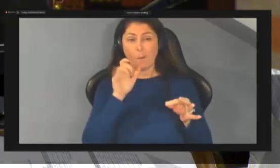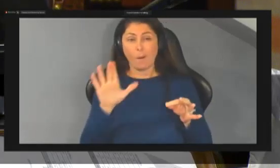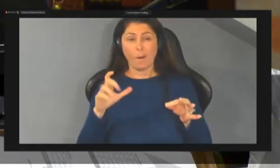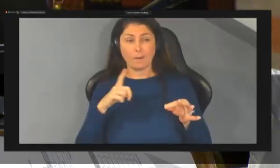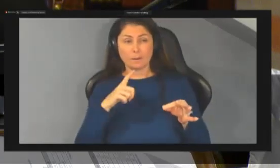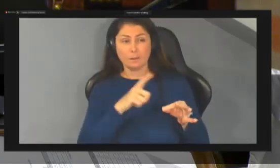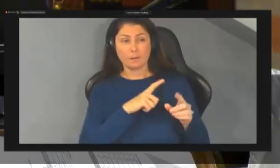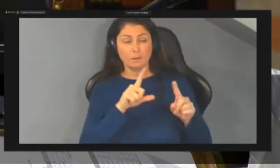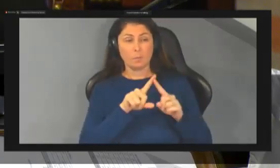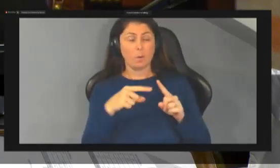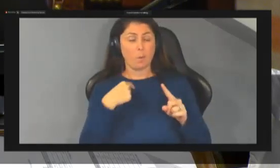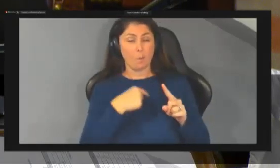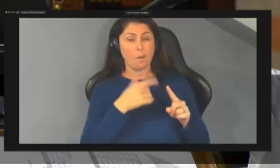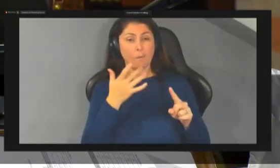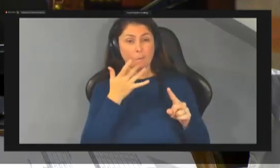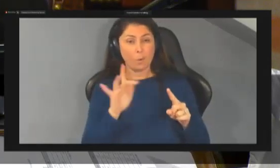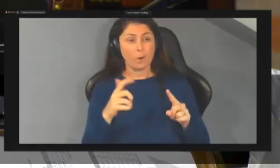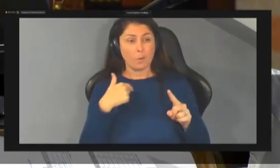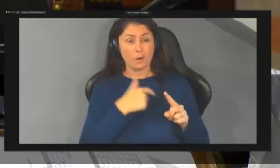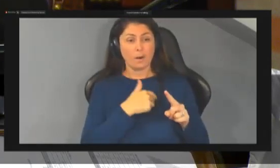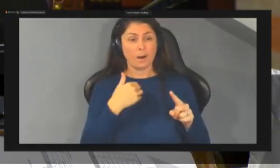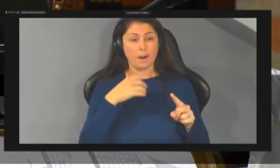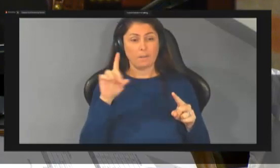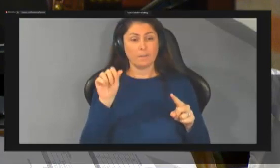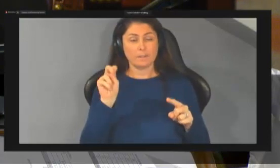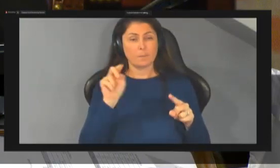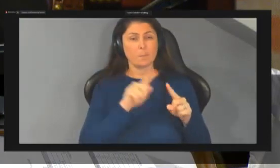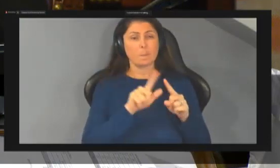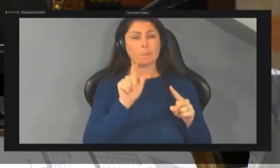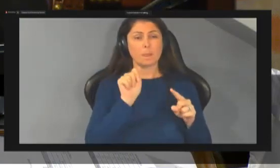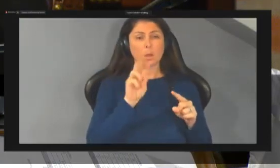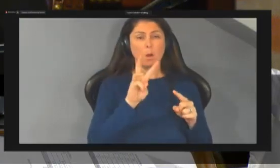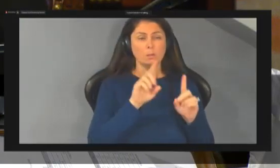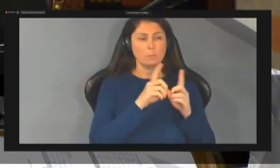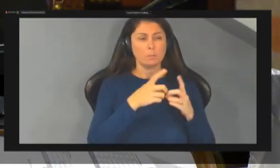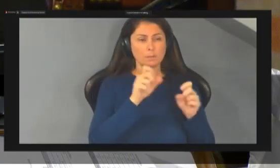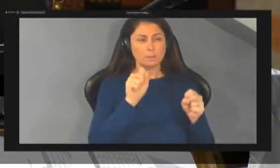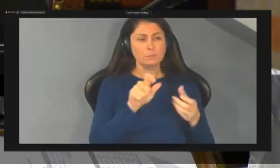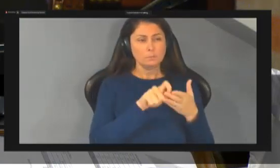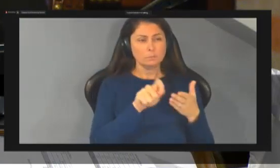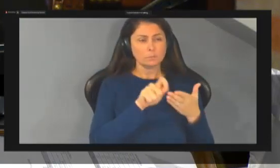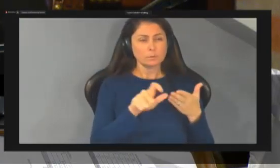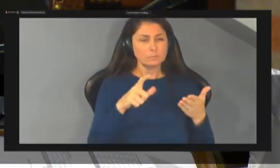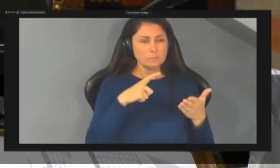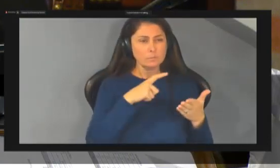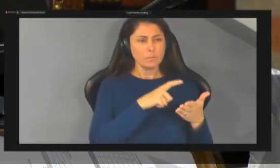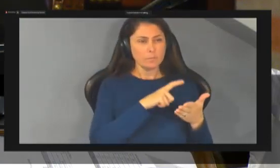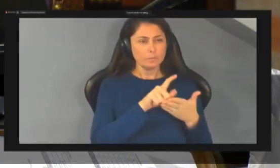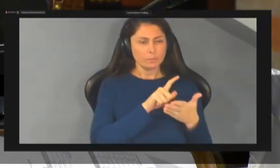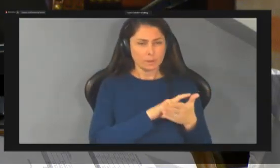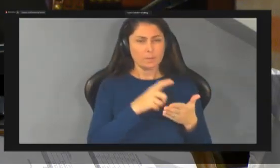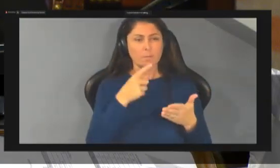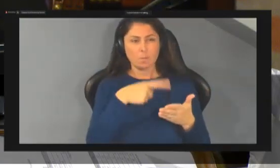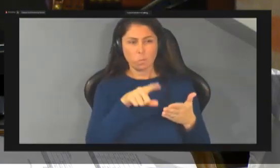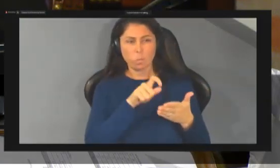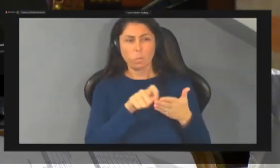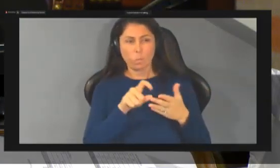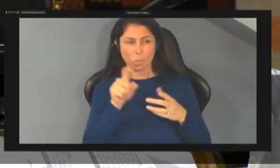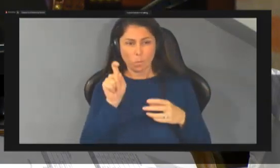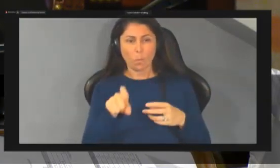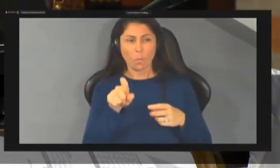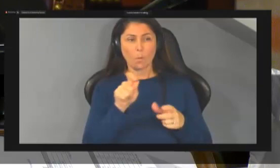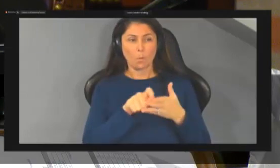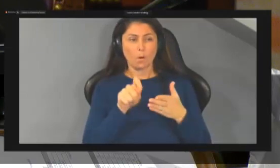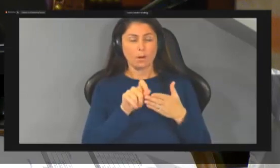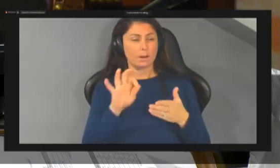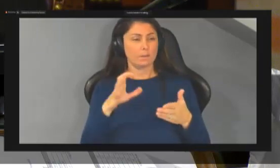we're fortunate that we have Dan Friesen. But the law department also can write legislation and has written legislation and does write legislation and should write legislation if council